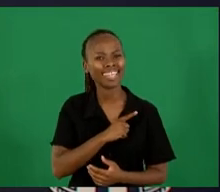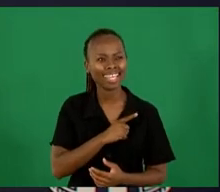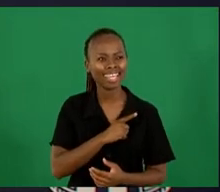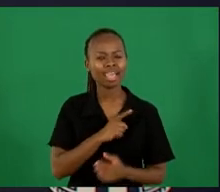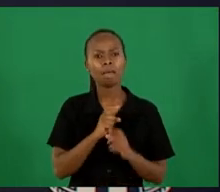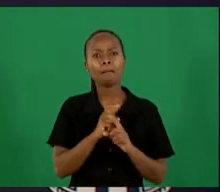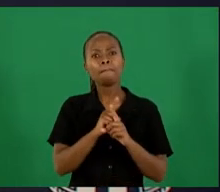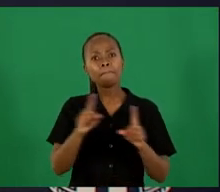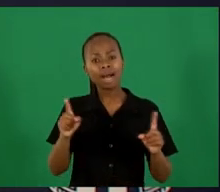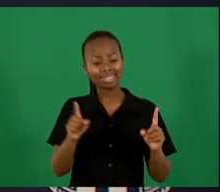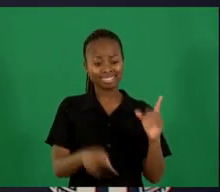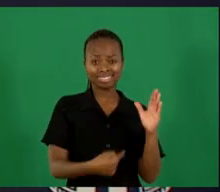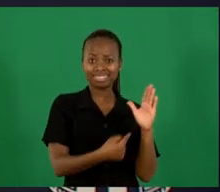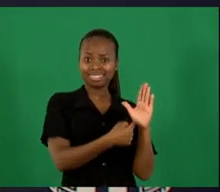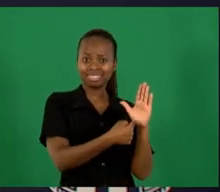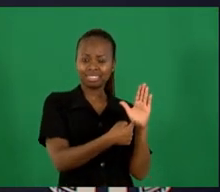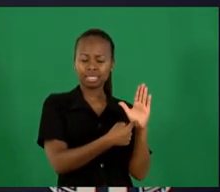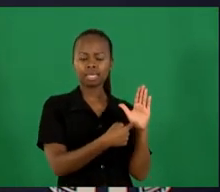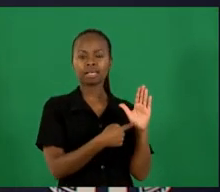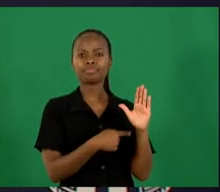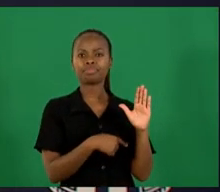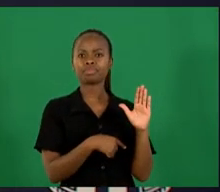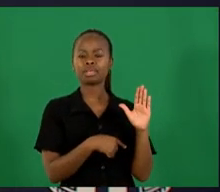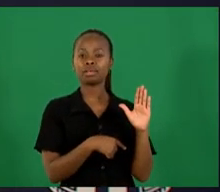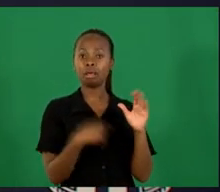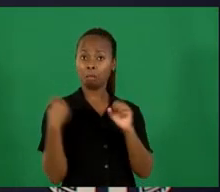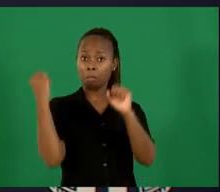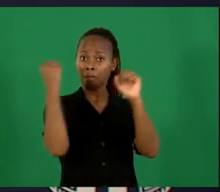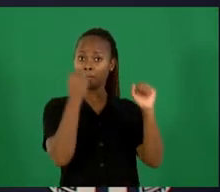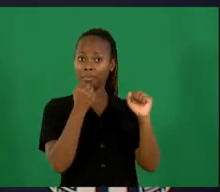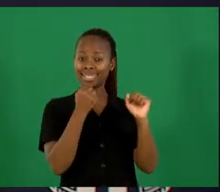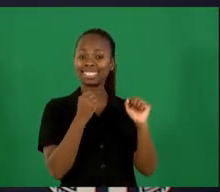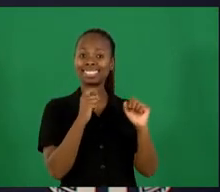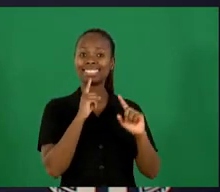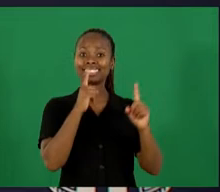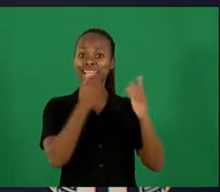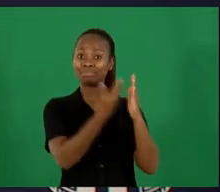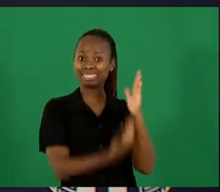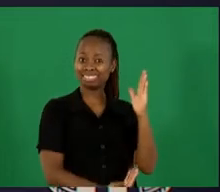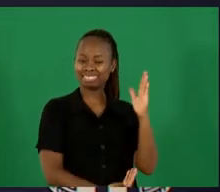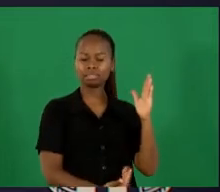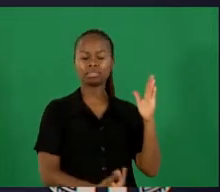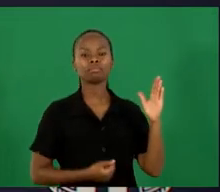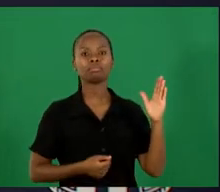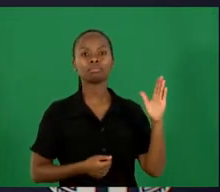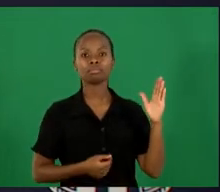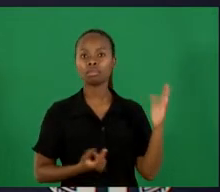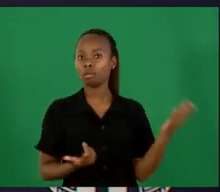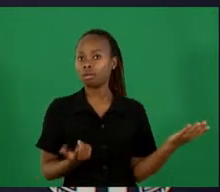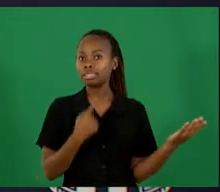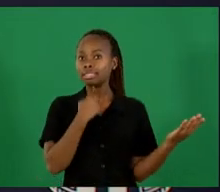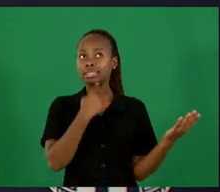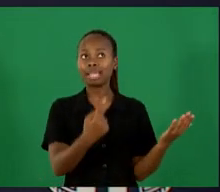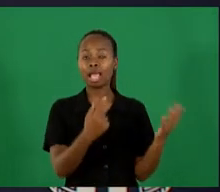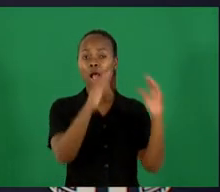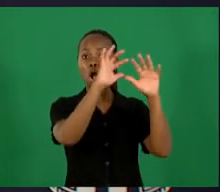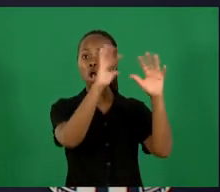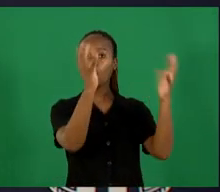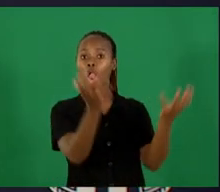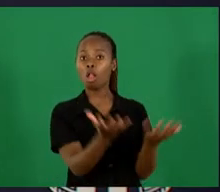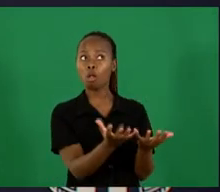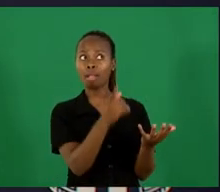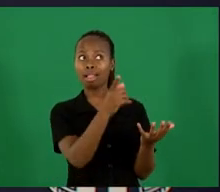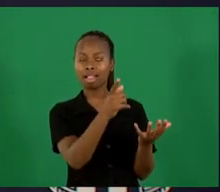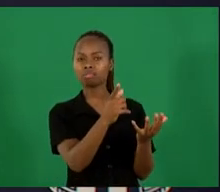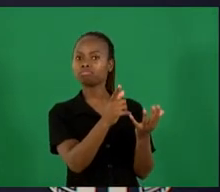actually reflects is the fact that inflation globally is at an elevated